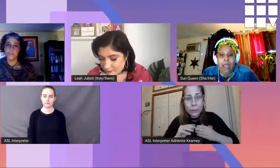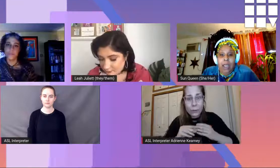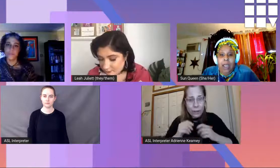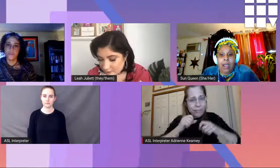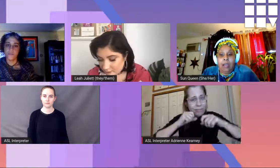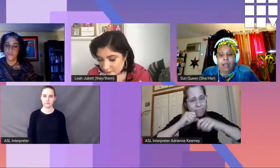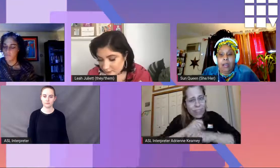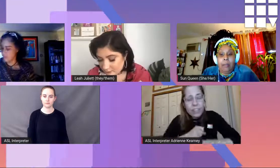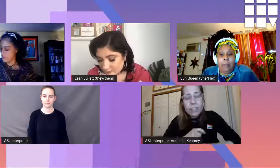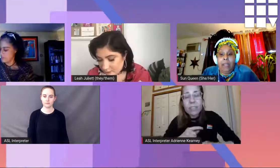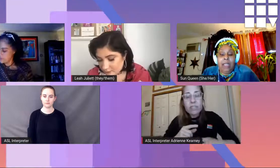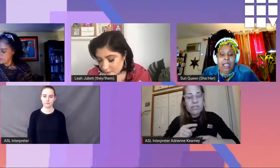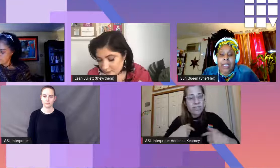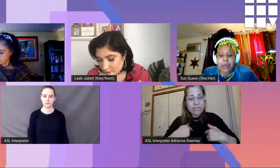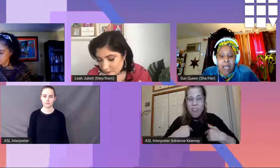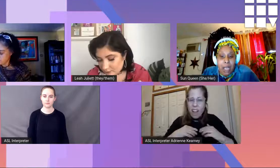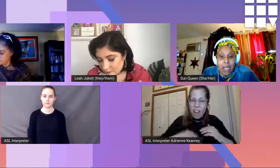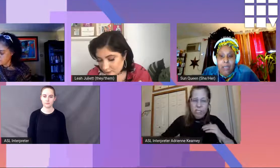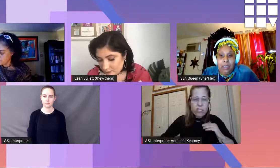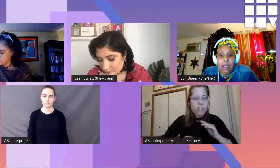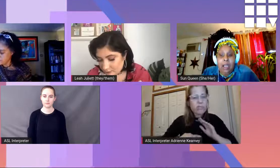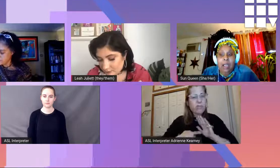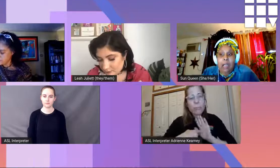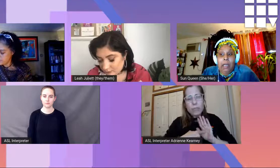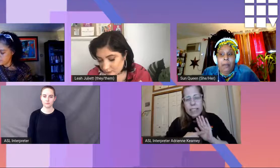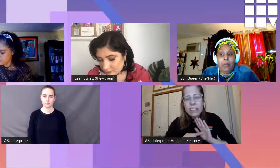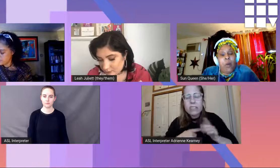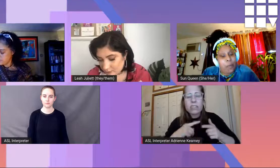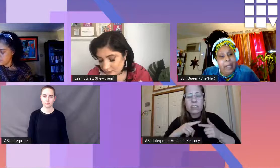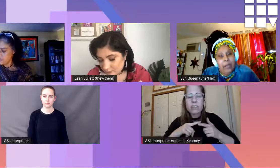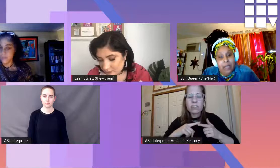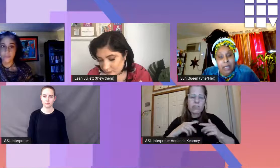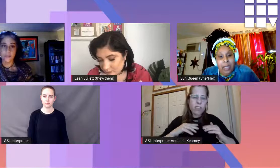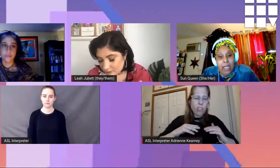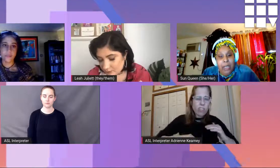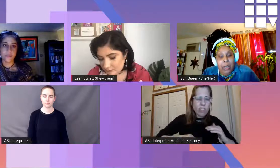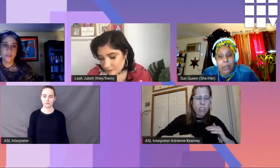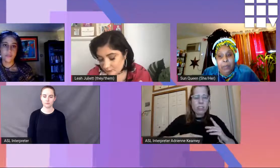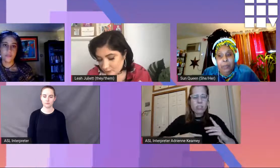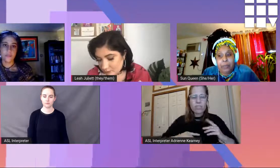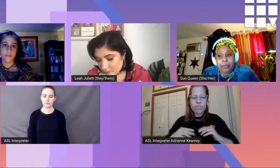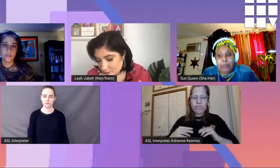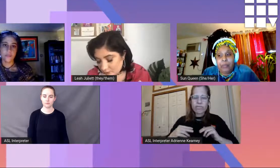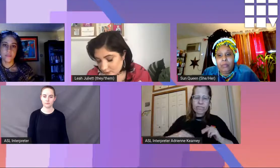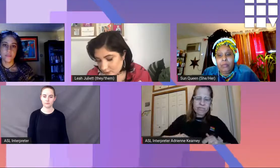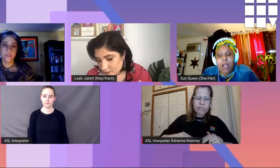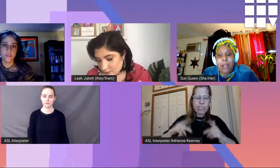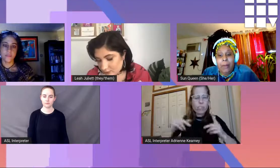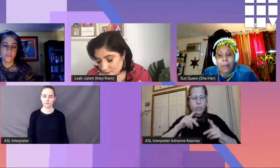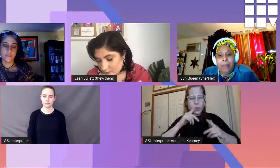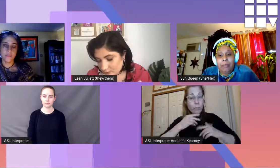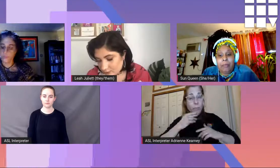represented and being dehumanized, who better than me? So